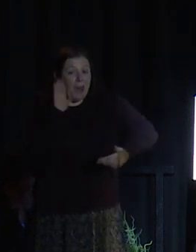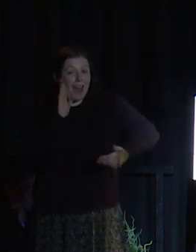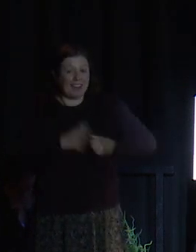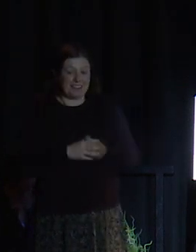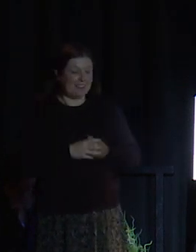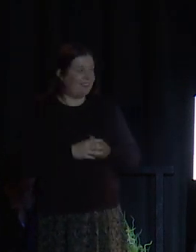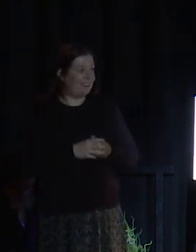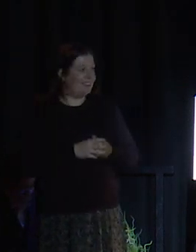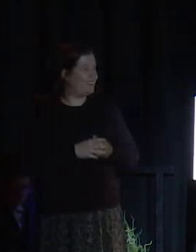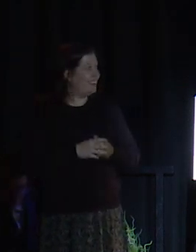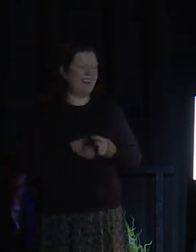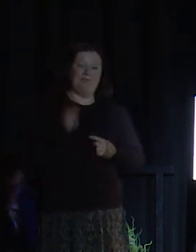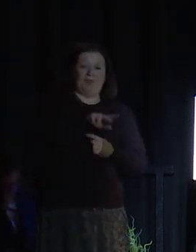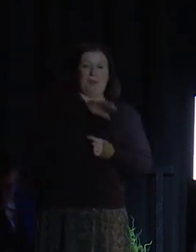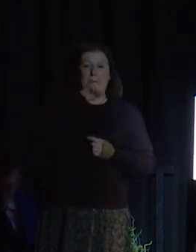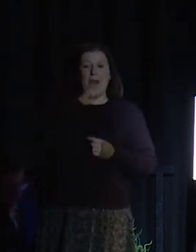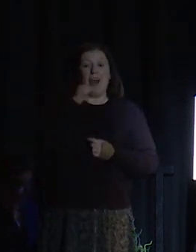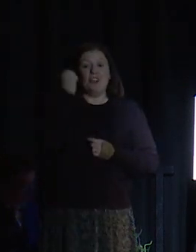now.